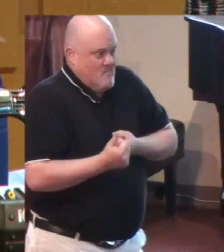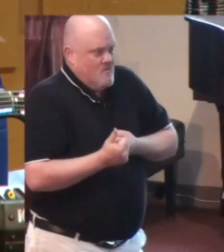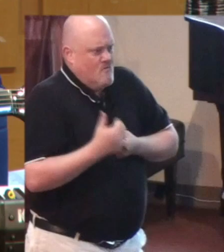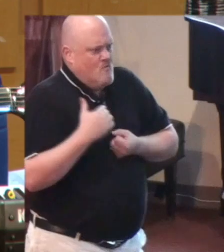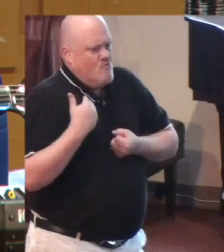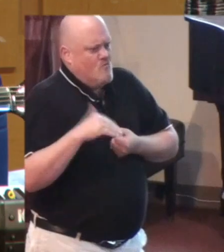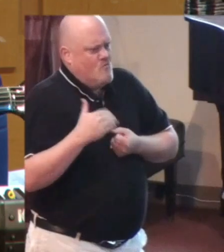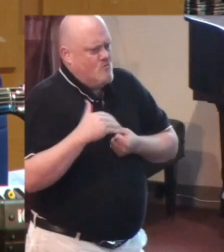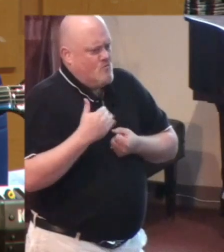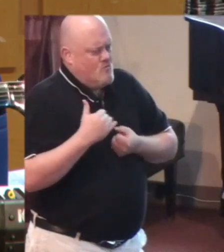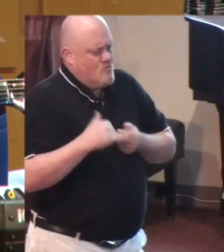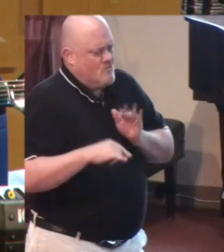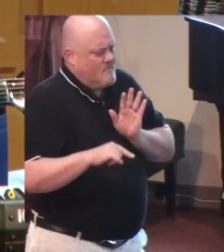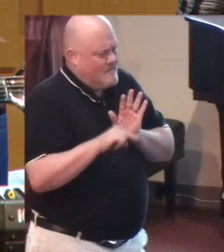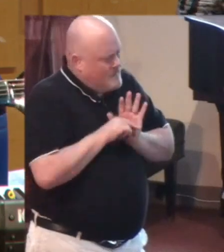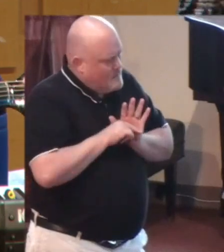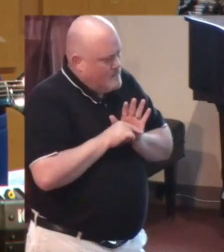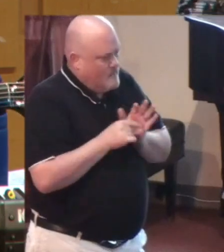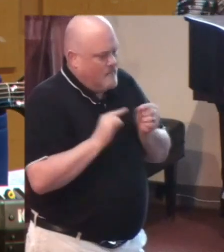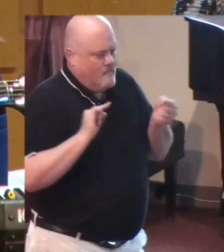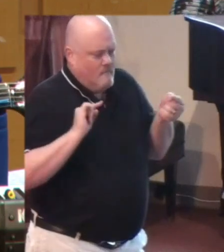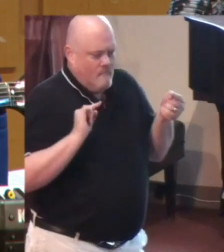a painful ride."